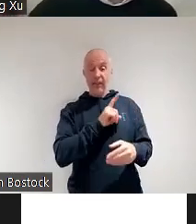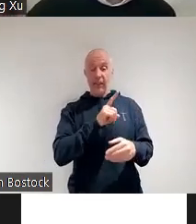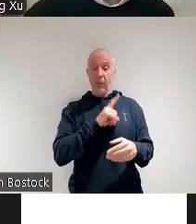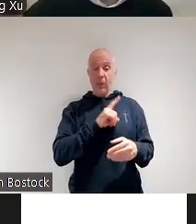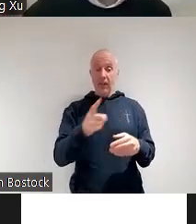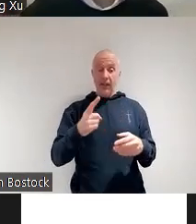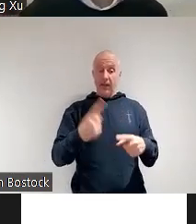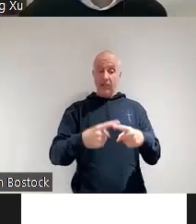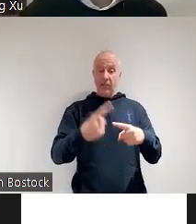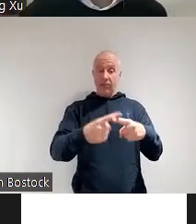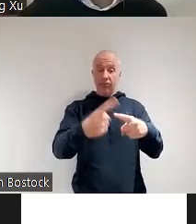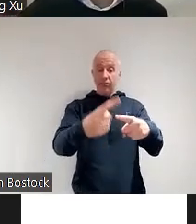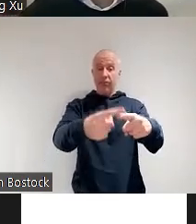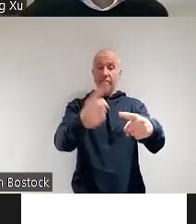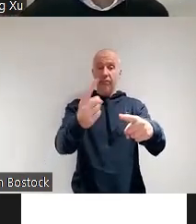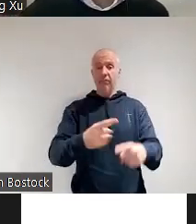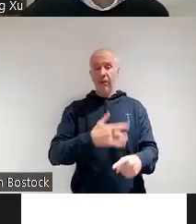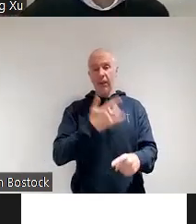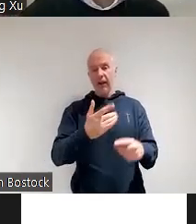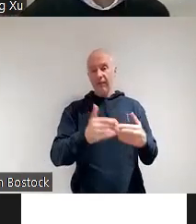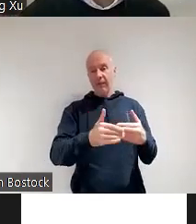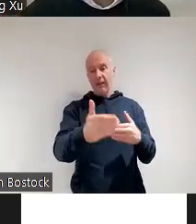accelerated lifetime test.